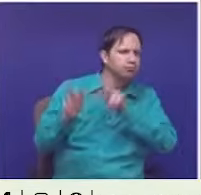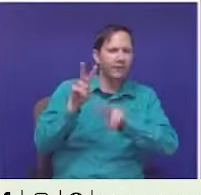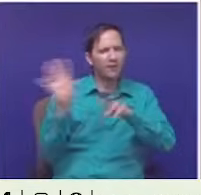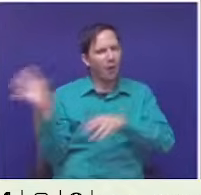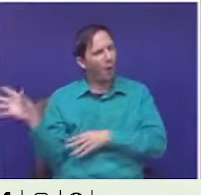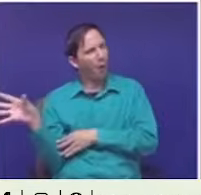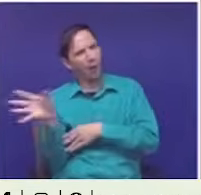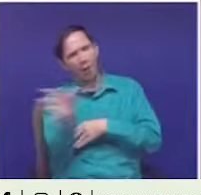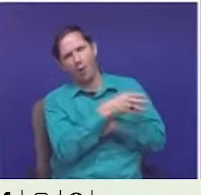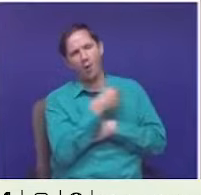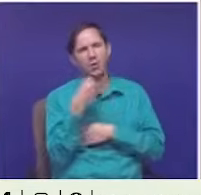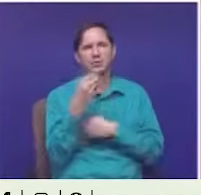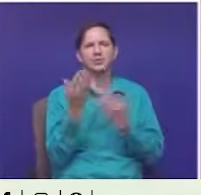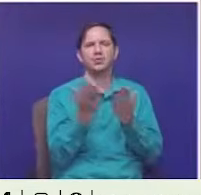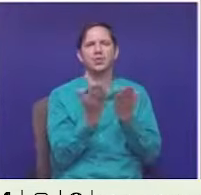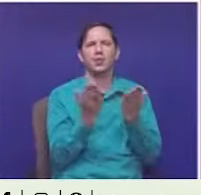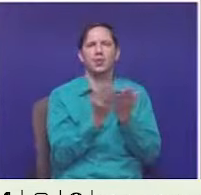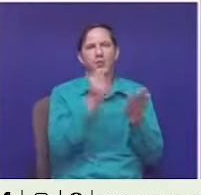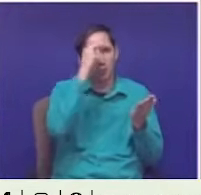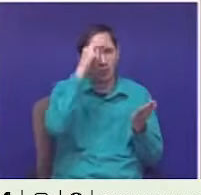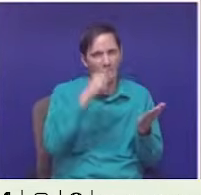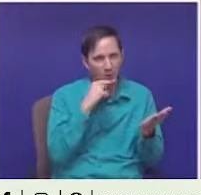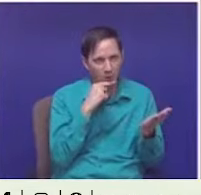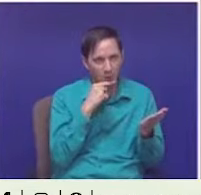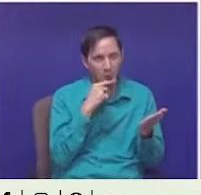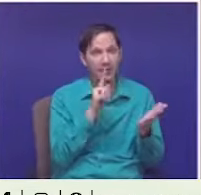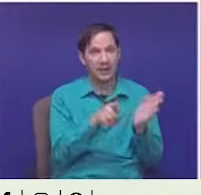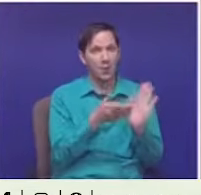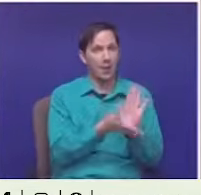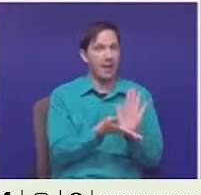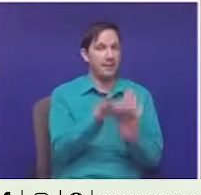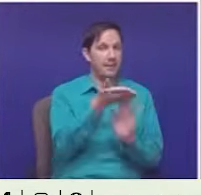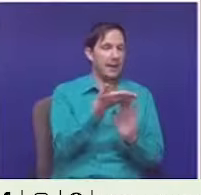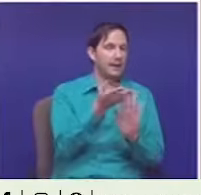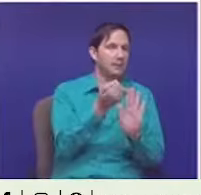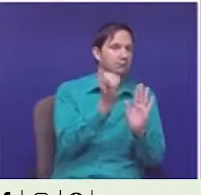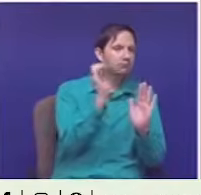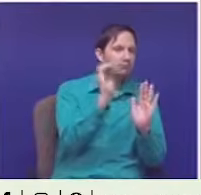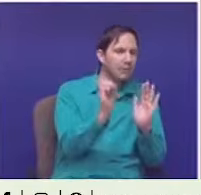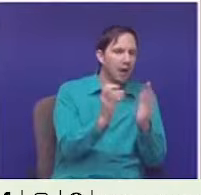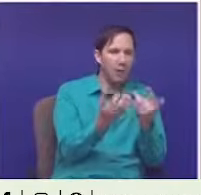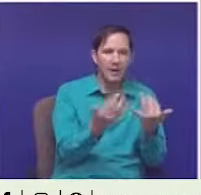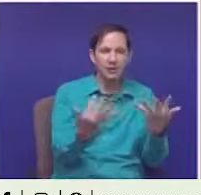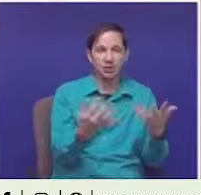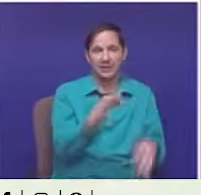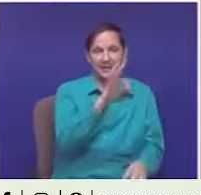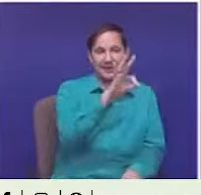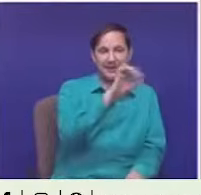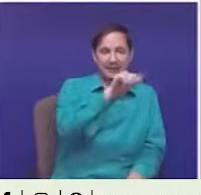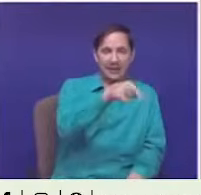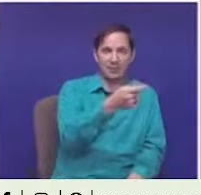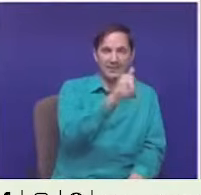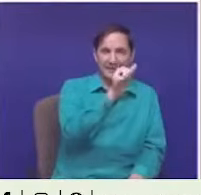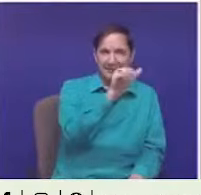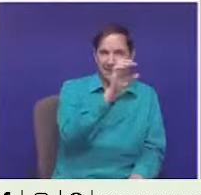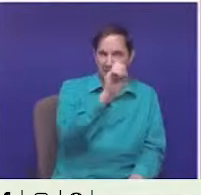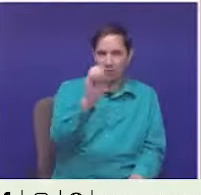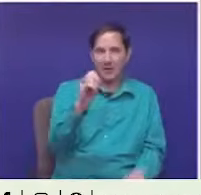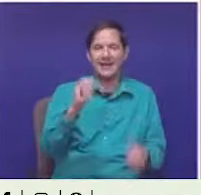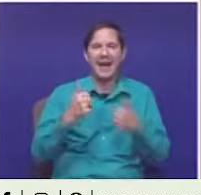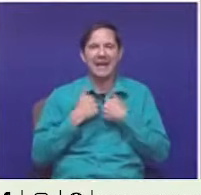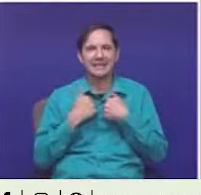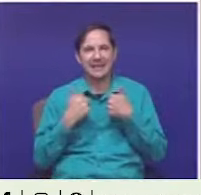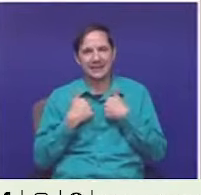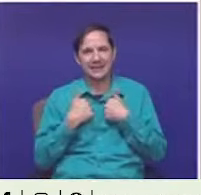infrastructure portfolio. That process will update the condition ratings of 3,600 assets and will help